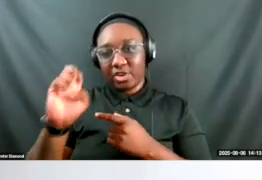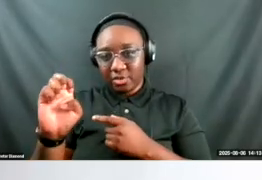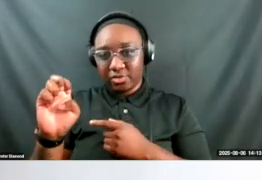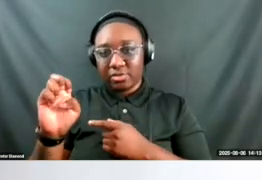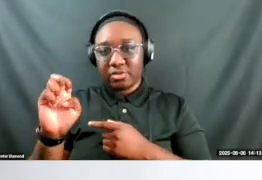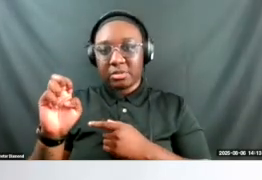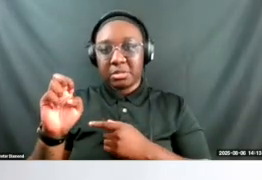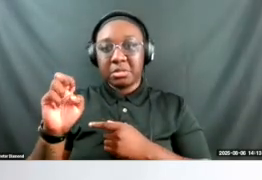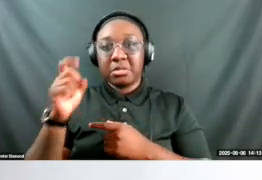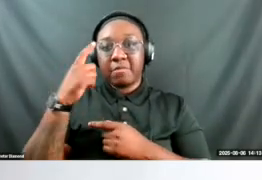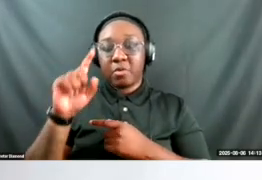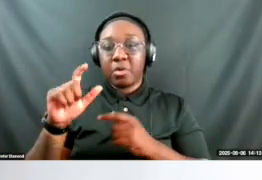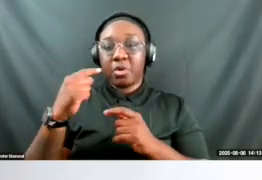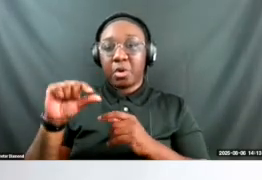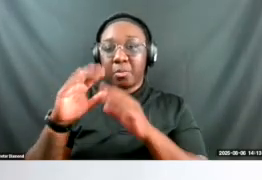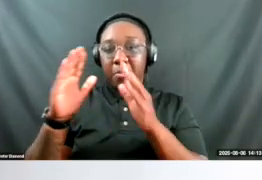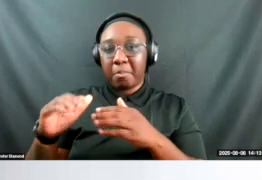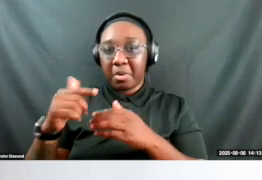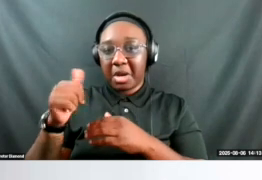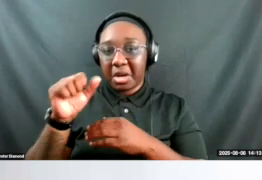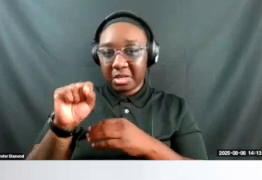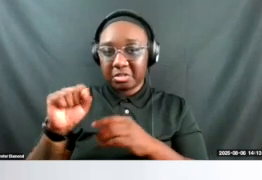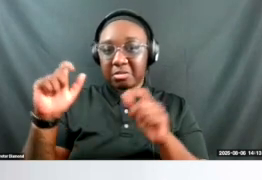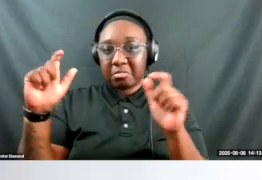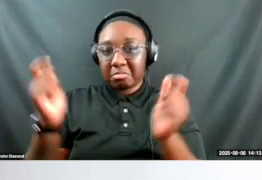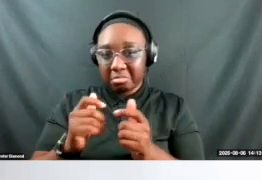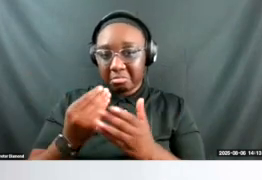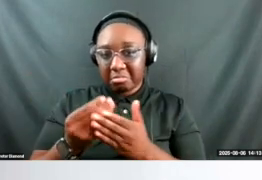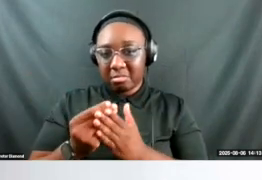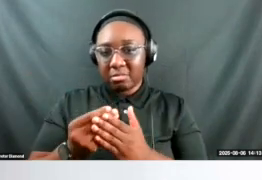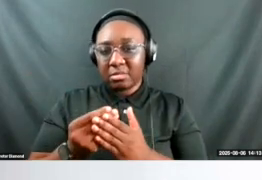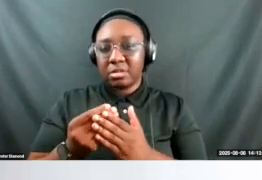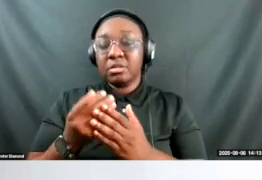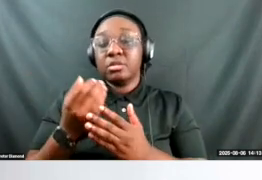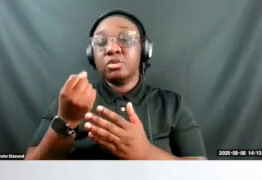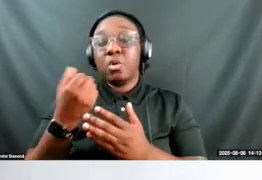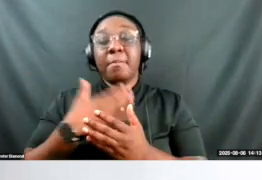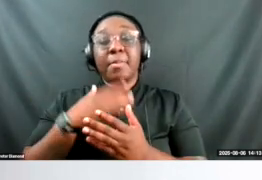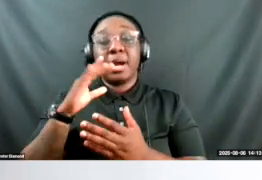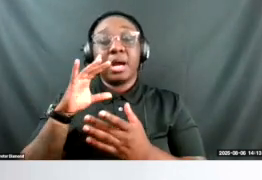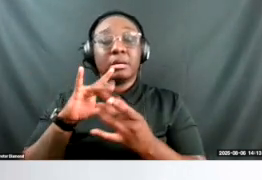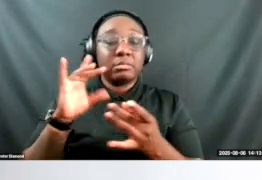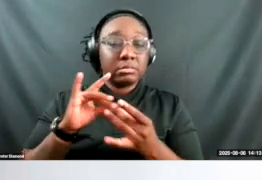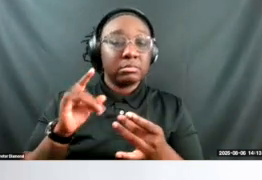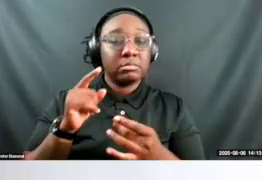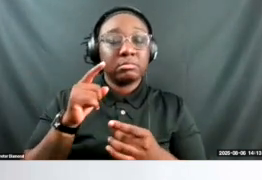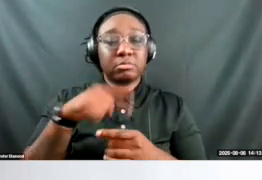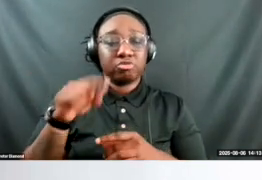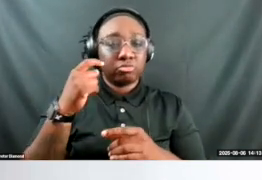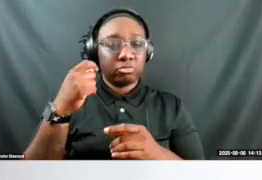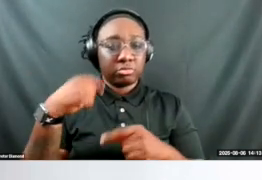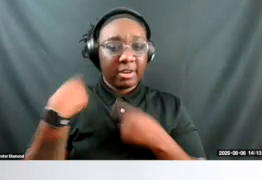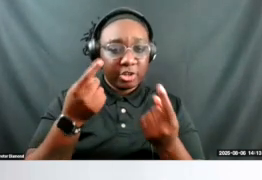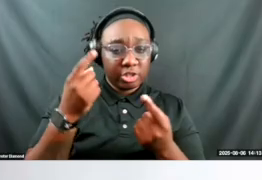Greenhouse Gas Reduction Fund changes. Has there been any thought within at least within